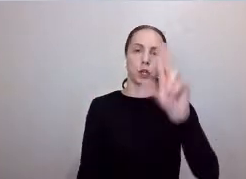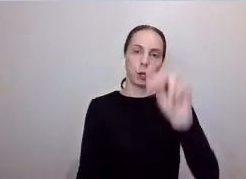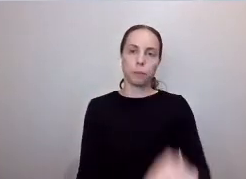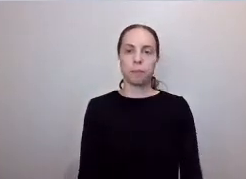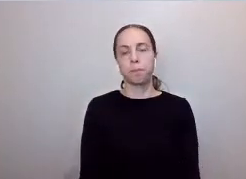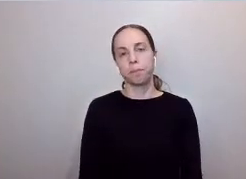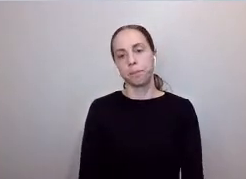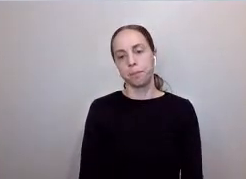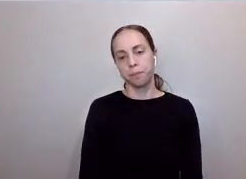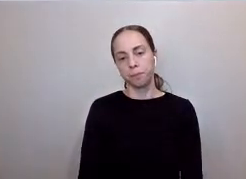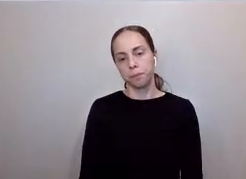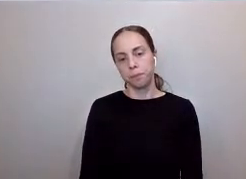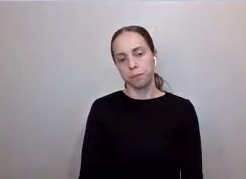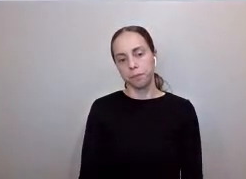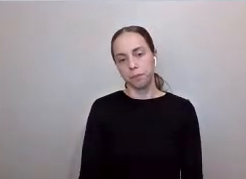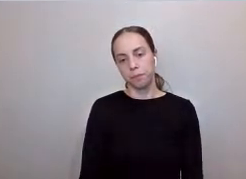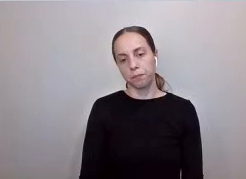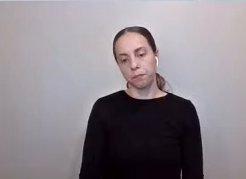Councilmember Reich. Nay.